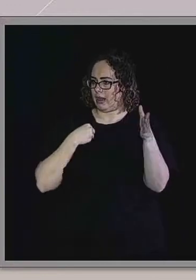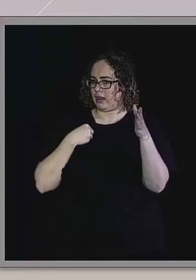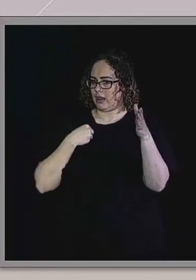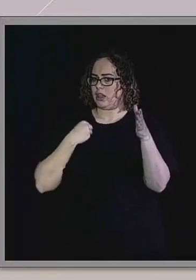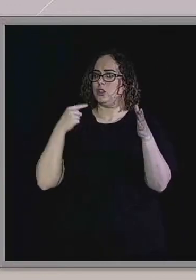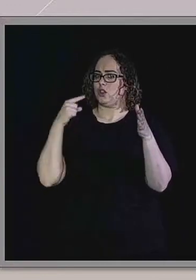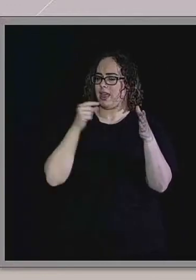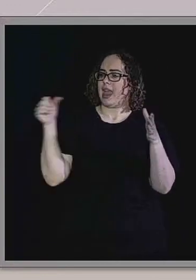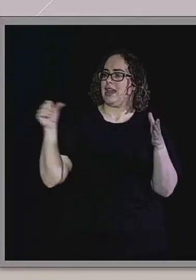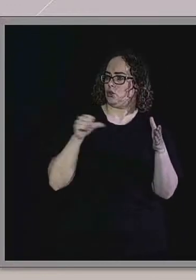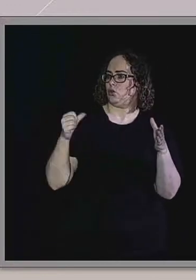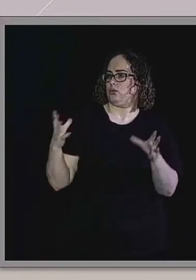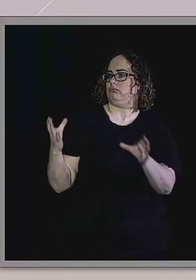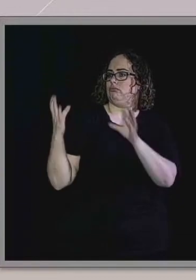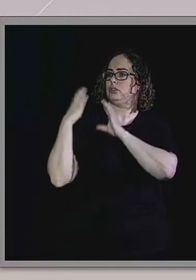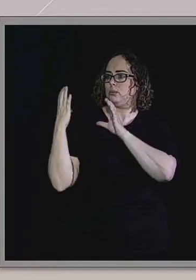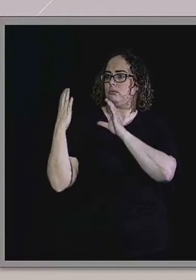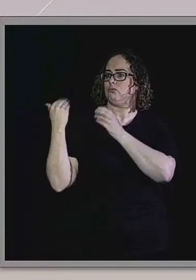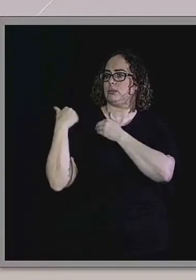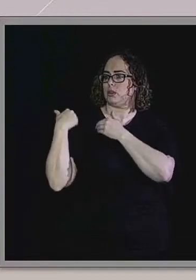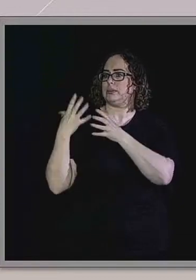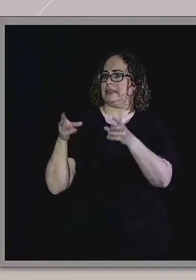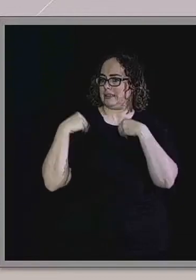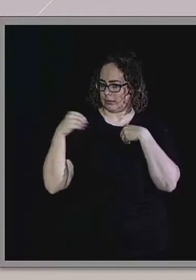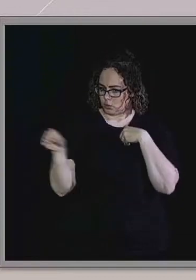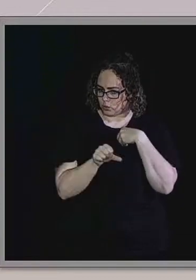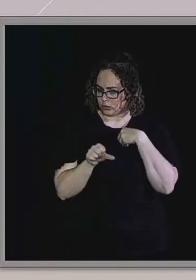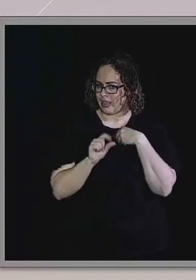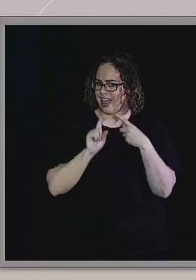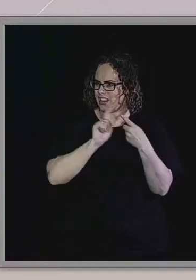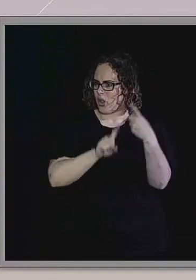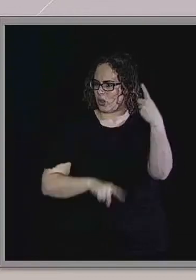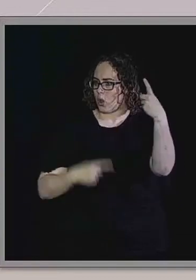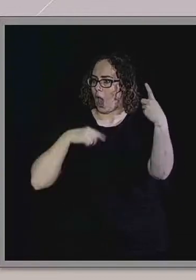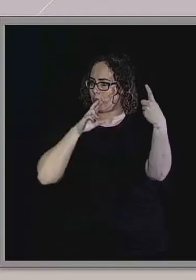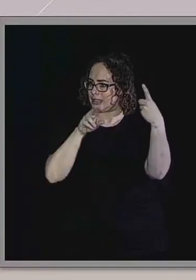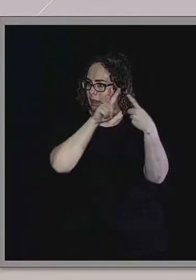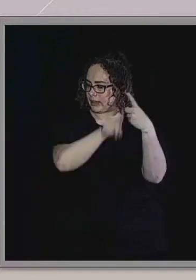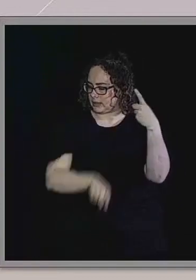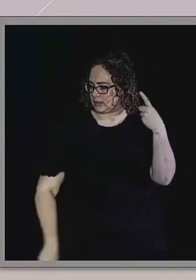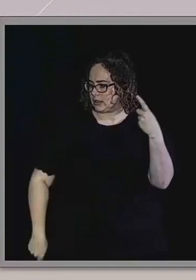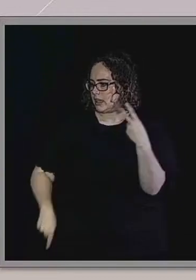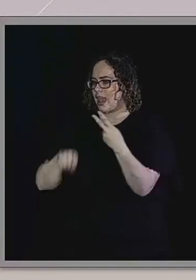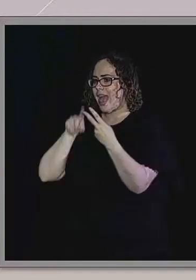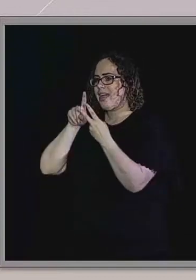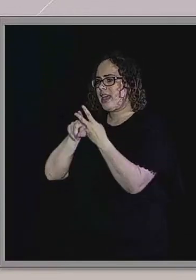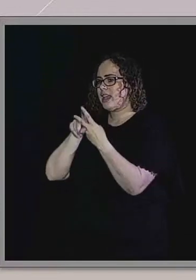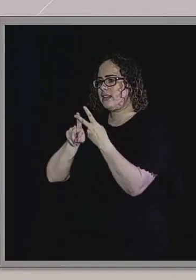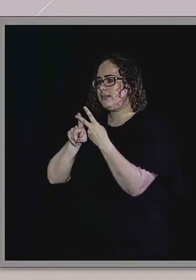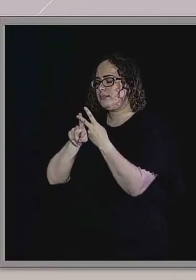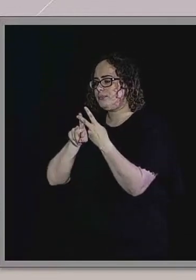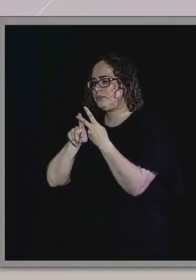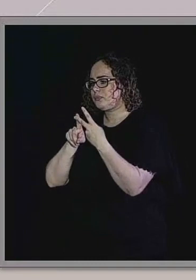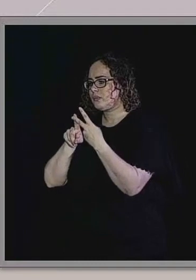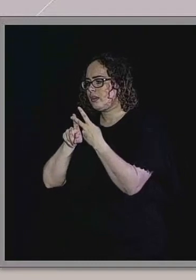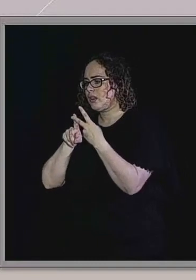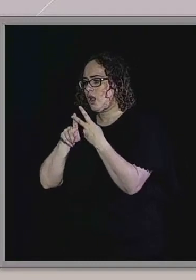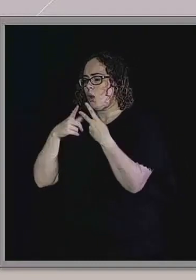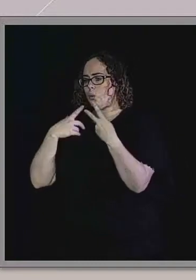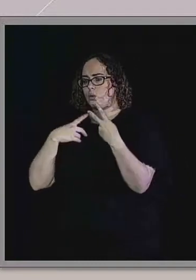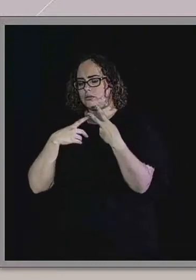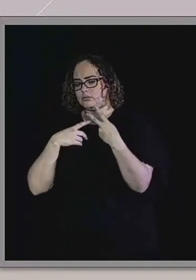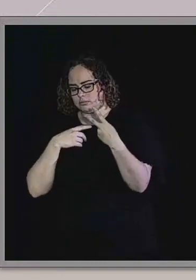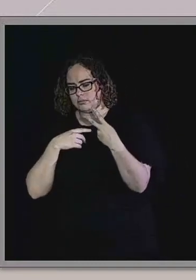responsibility. That's the first thing, I think. And the second thing is that the door, in terms of having a conversation, has always been open. But we can't, and when I